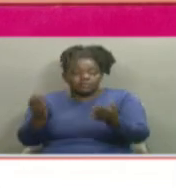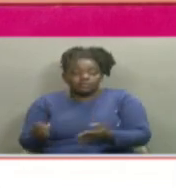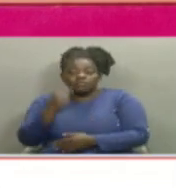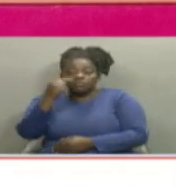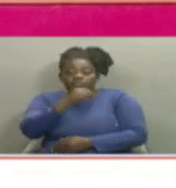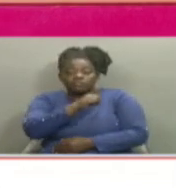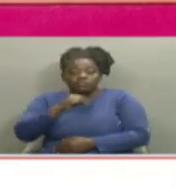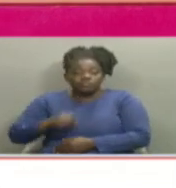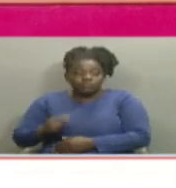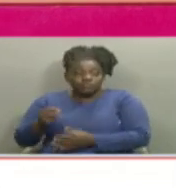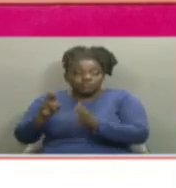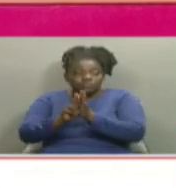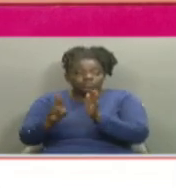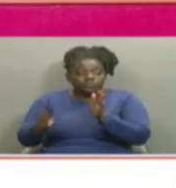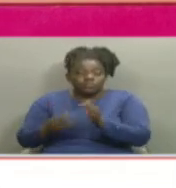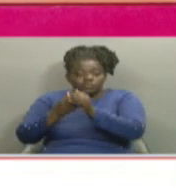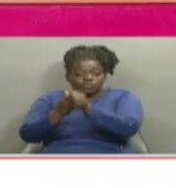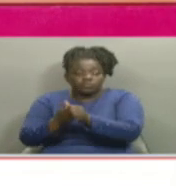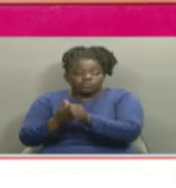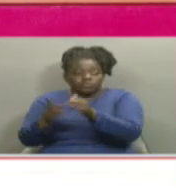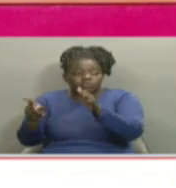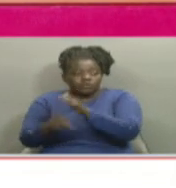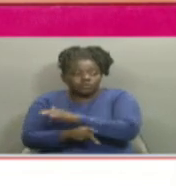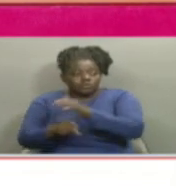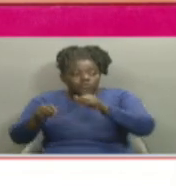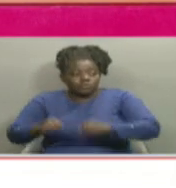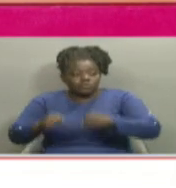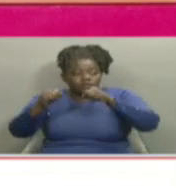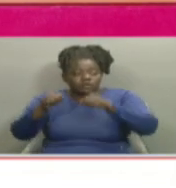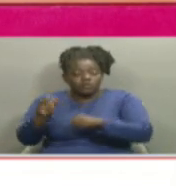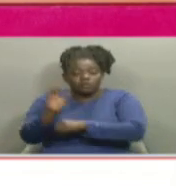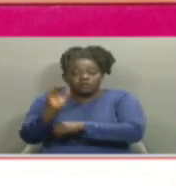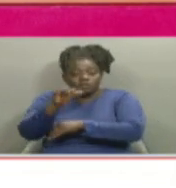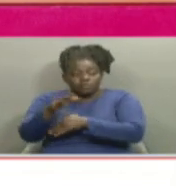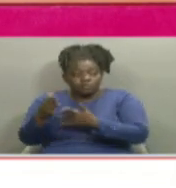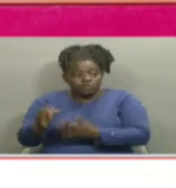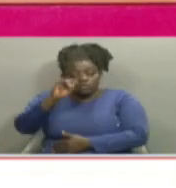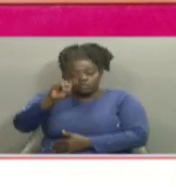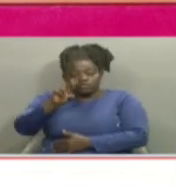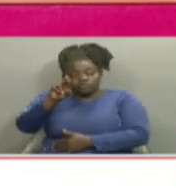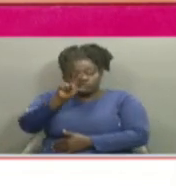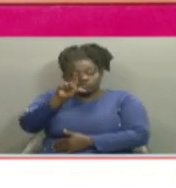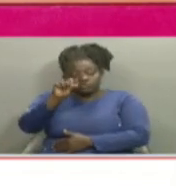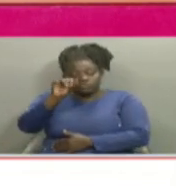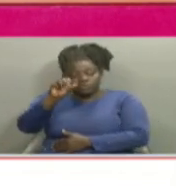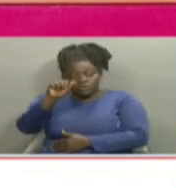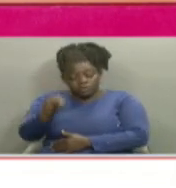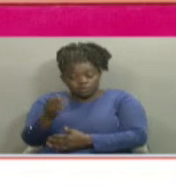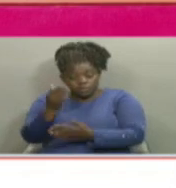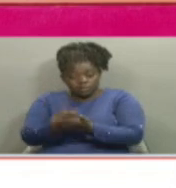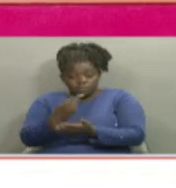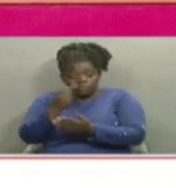abawakanyizza ebivudde mu kalulu bakulembeddwamu amyuka ssentebe w'akakiiko ako Julian Cherera, era ng'ono asabye